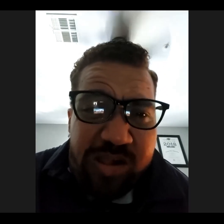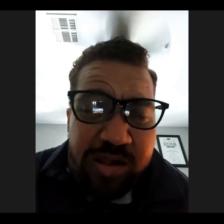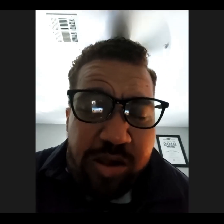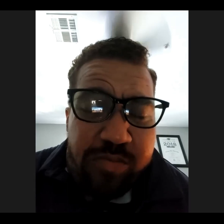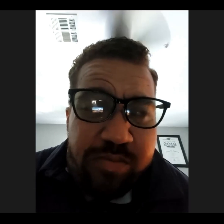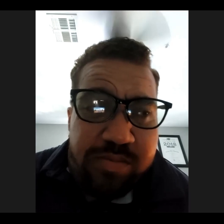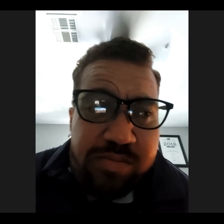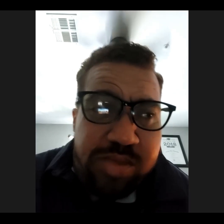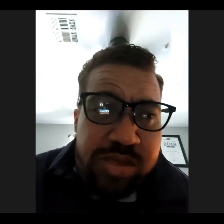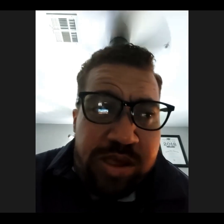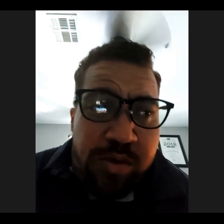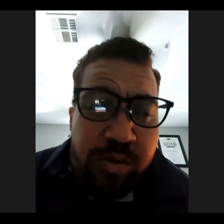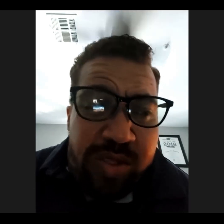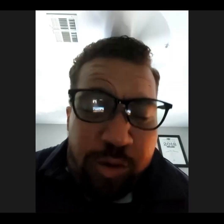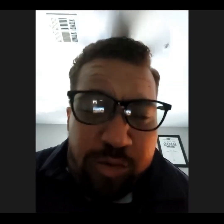host